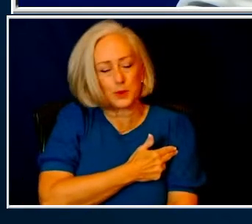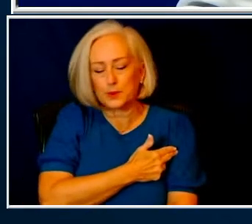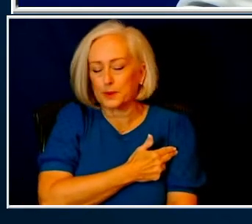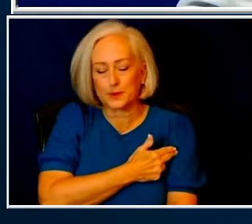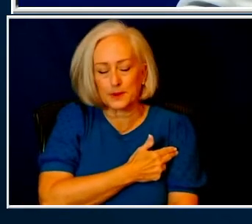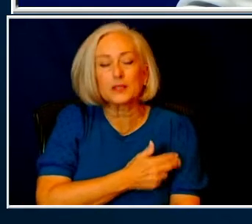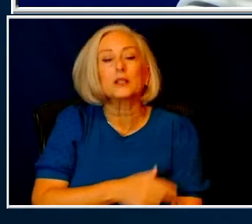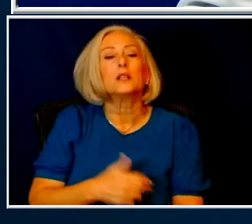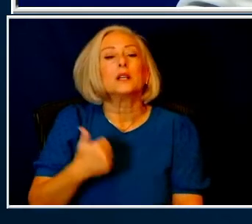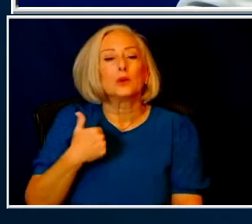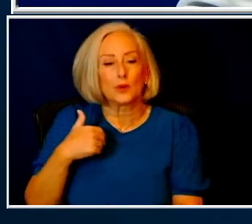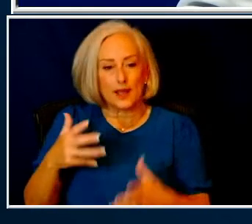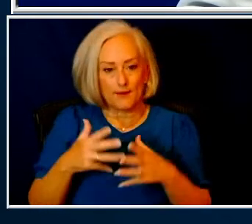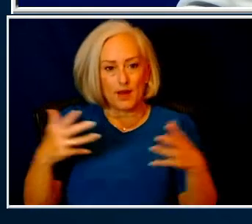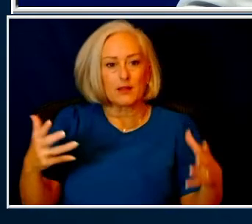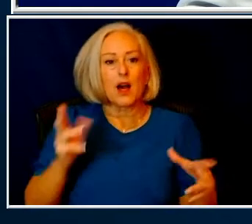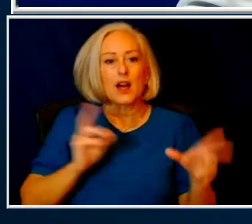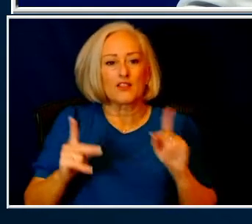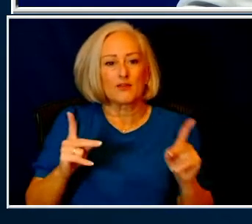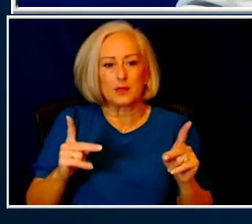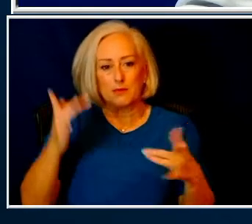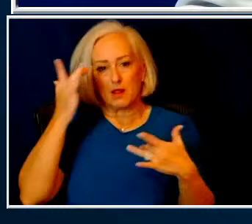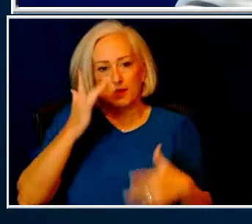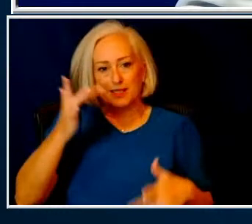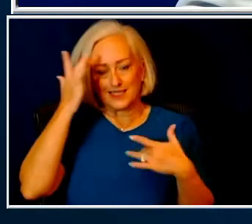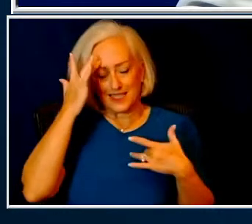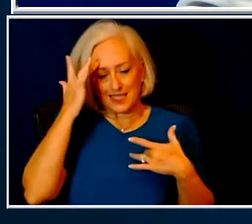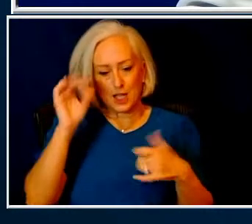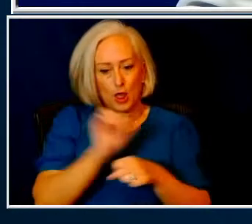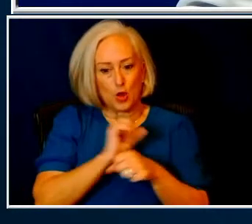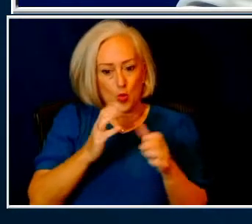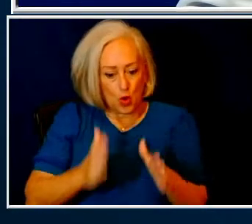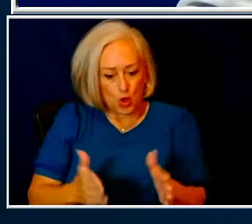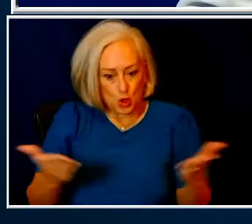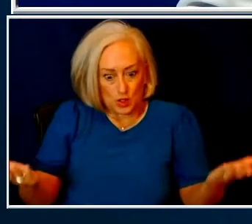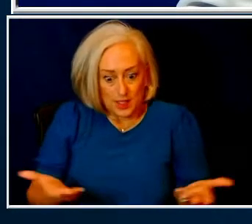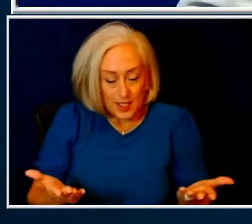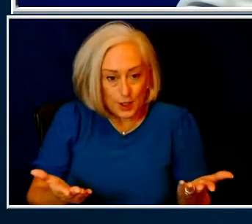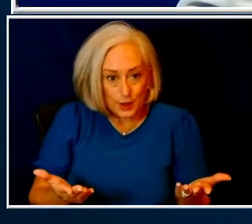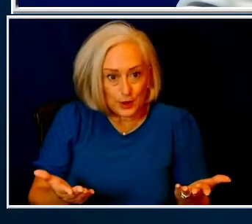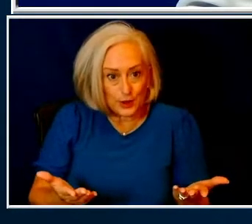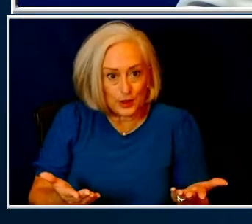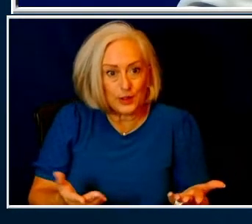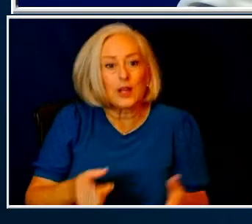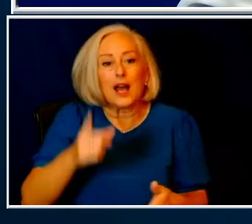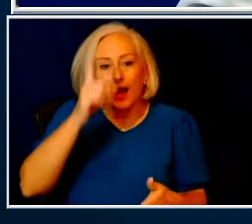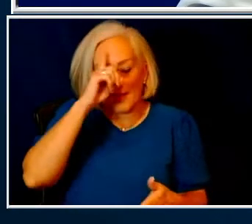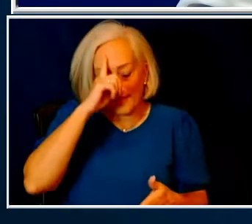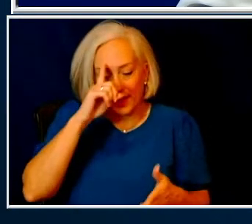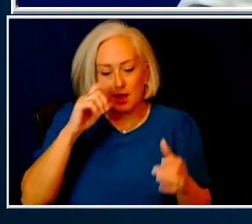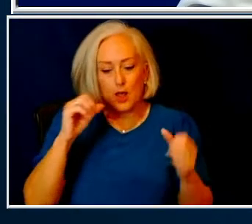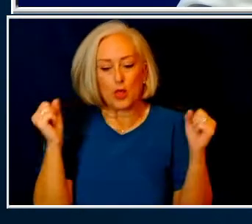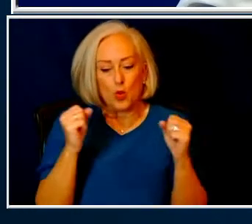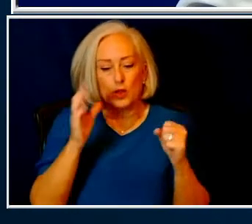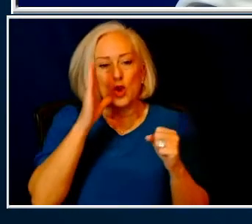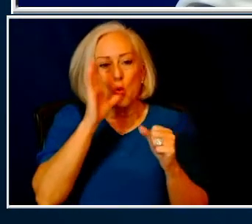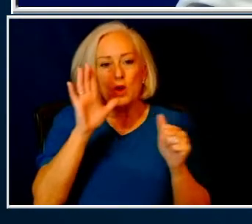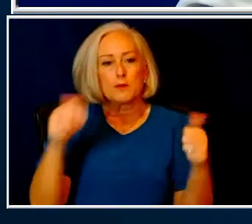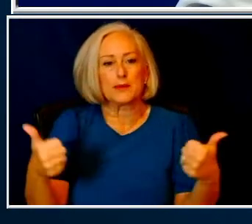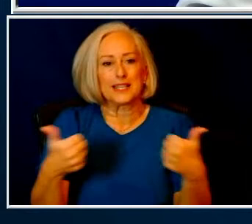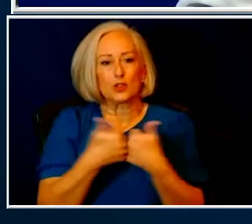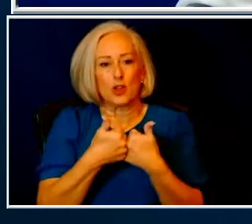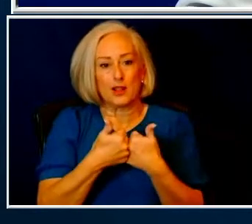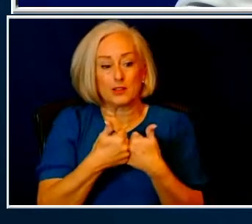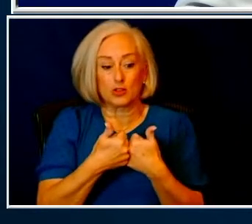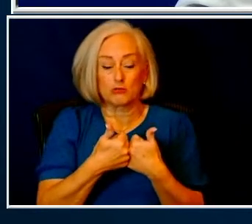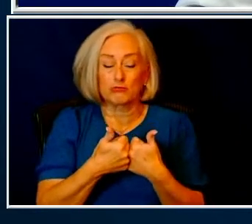people who are out, EMS workers, et cetera. I think we're setting up for a challenging winter. We'll be in touch. We'll stay tuned. But if